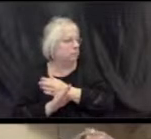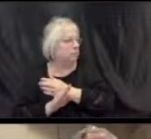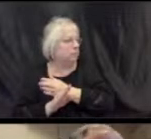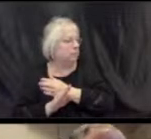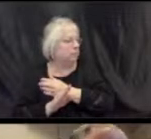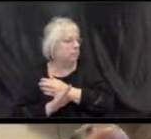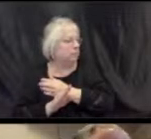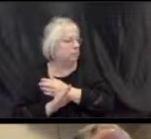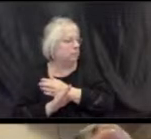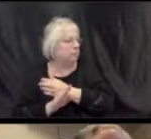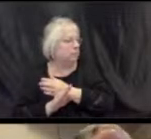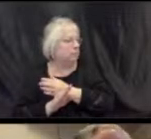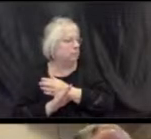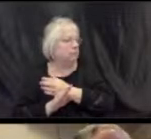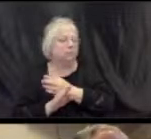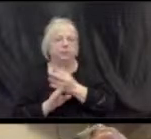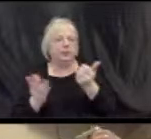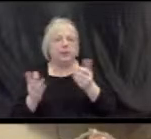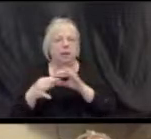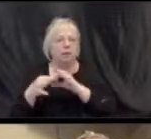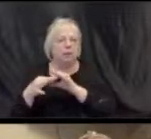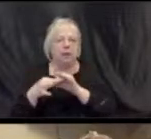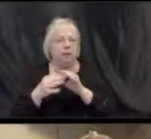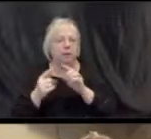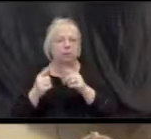and to the other side too.